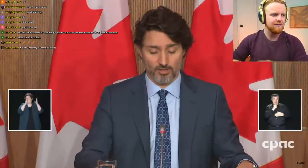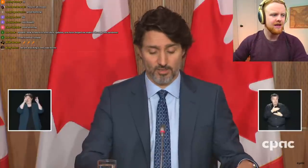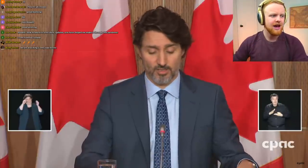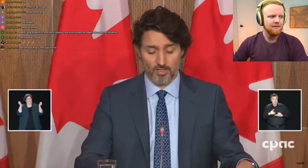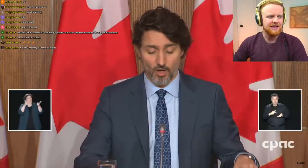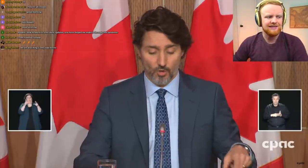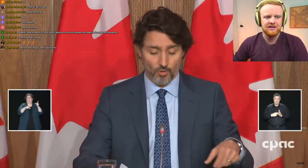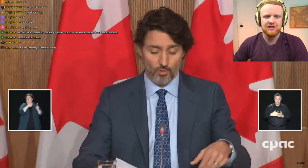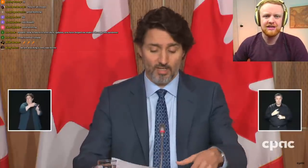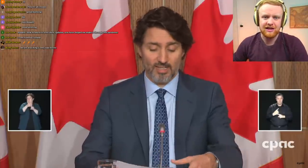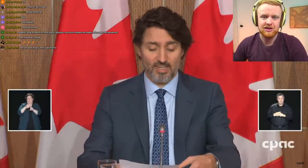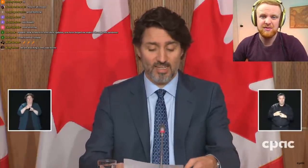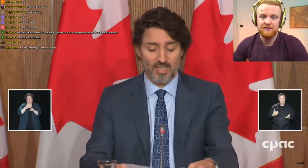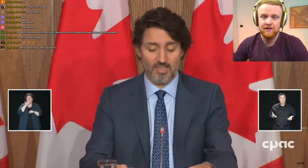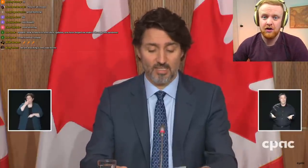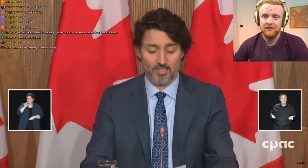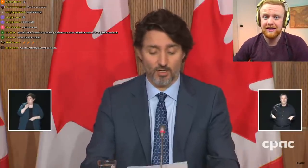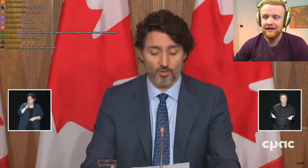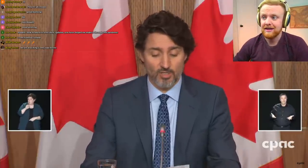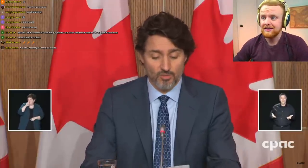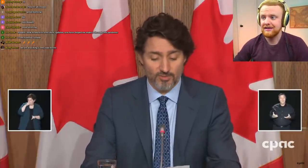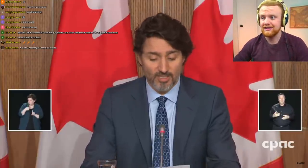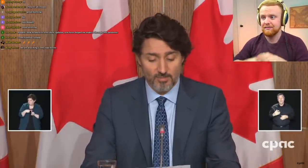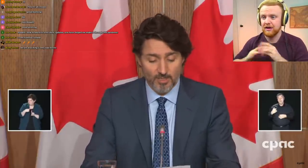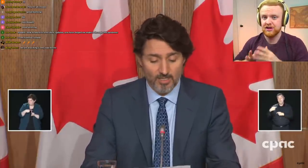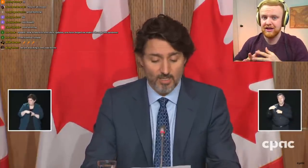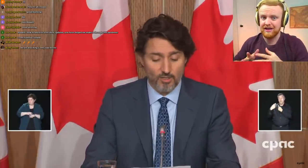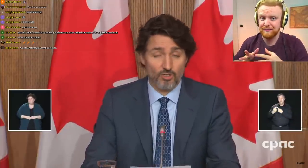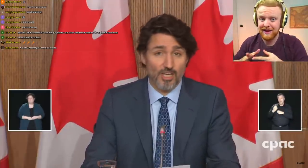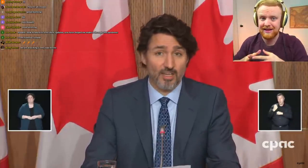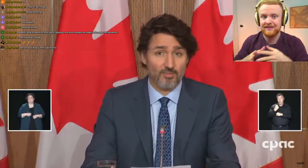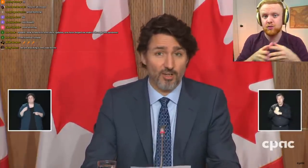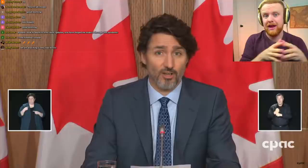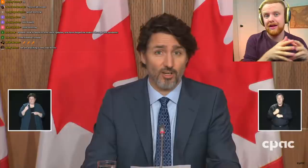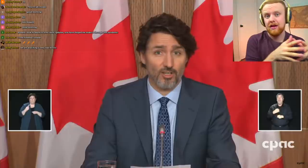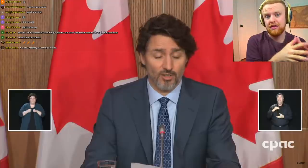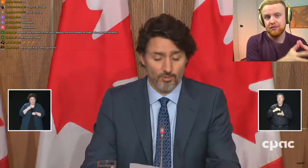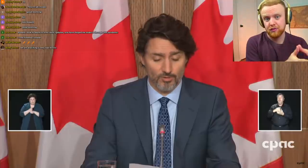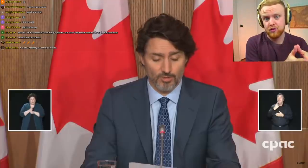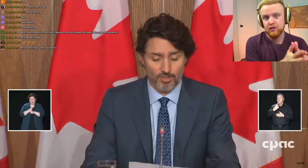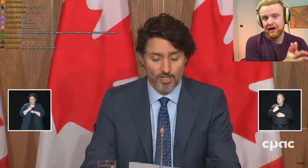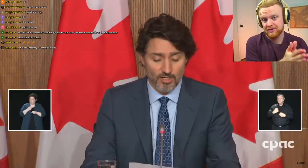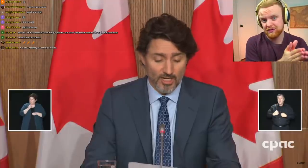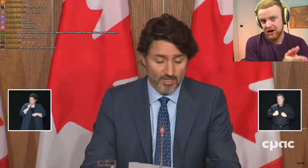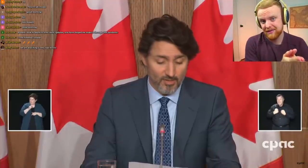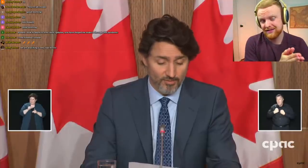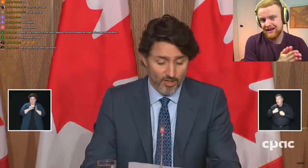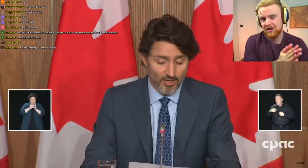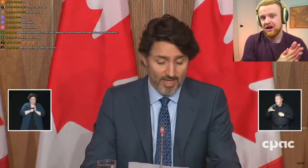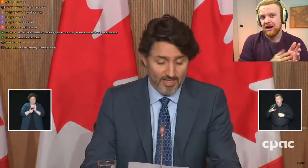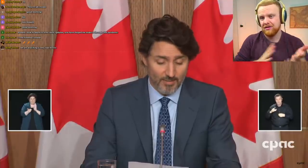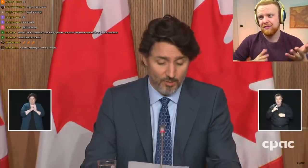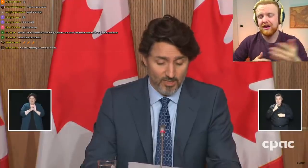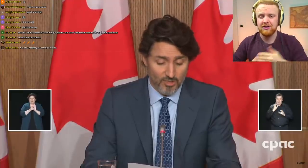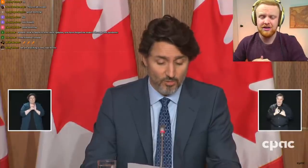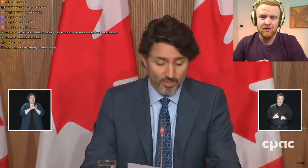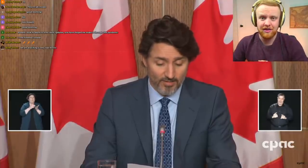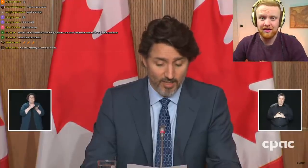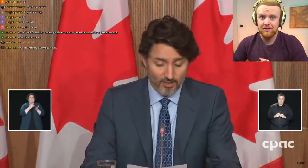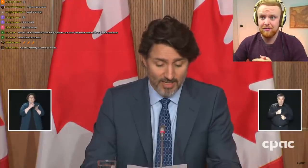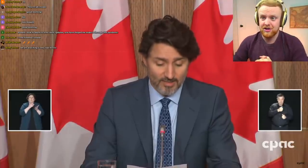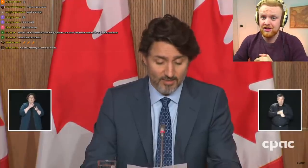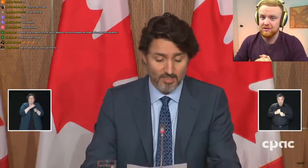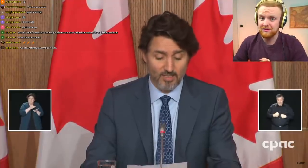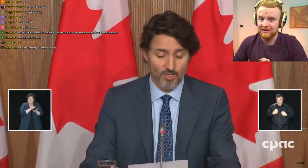live updates that she's actually been involved in since the budget has made its way through the House of Commons. Now, you might already know